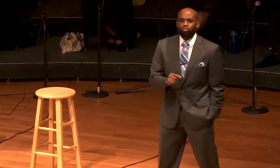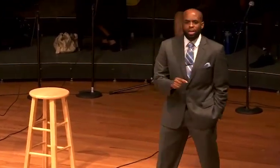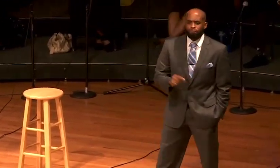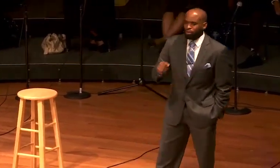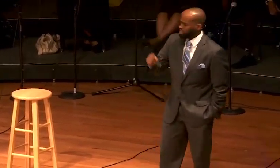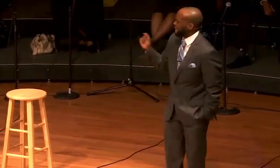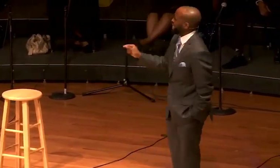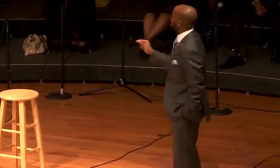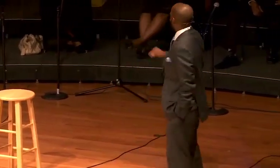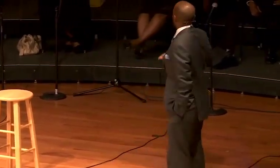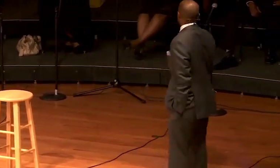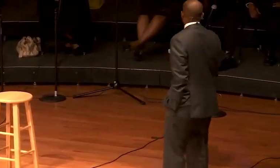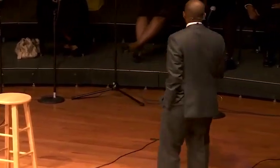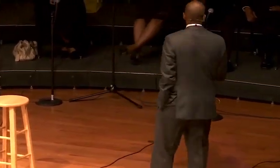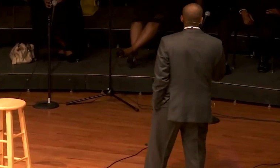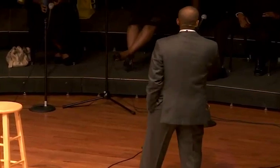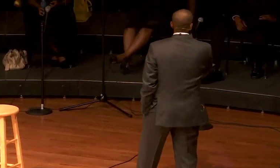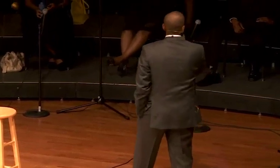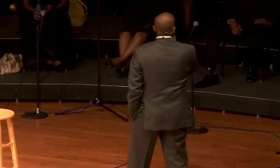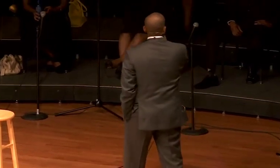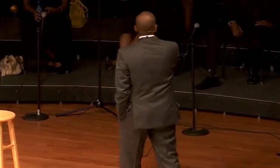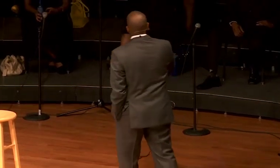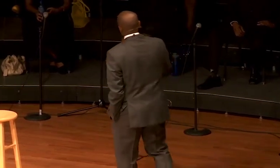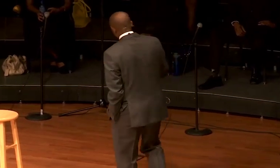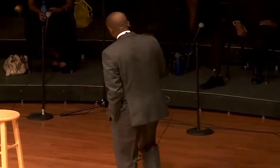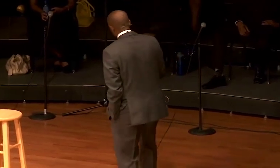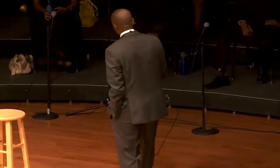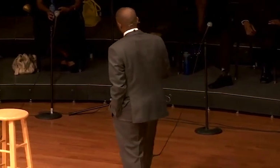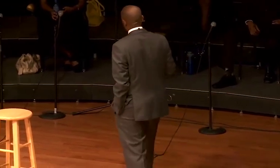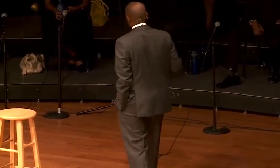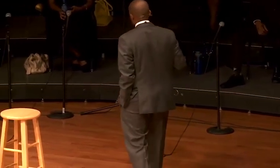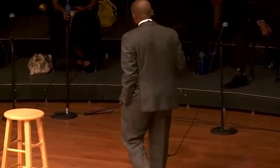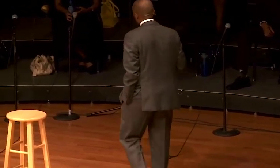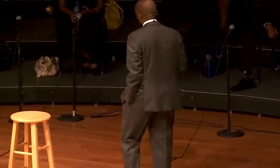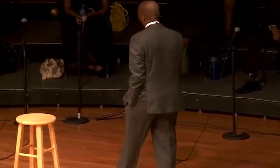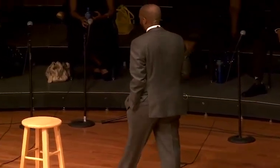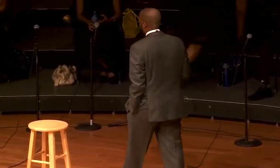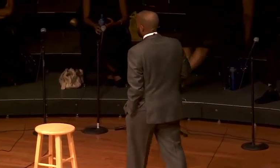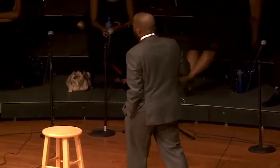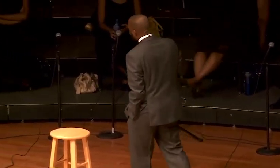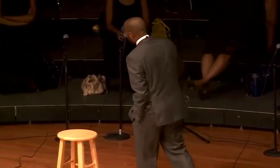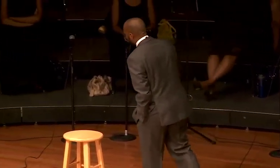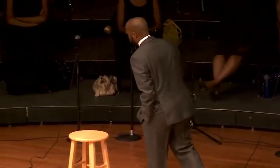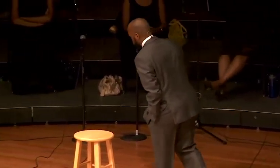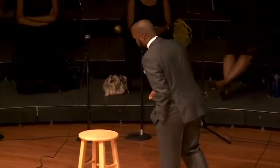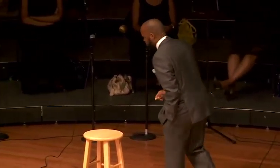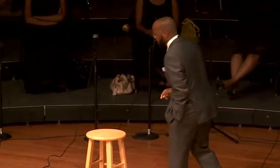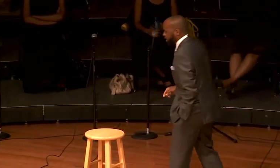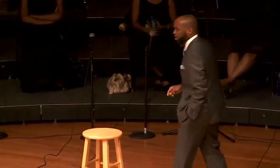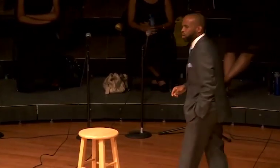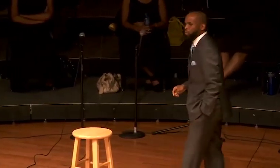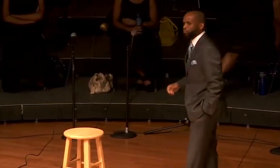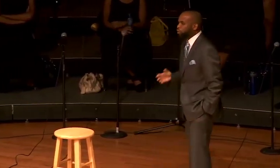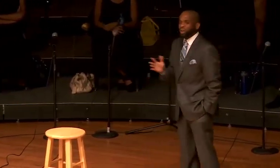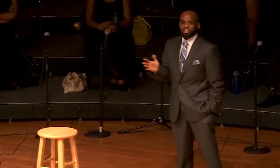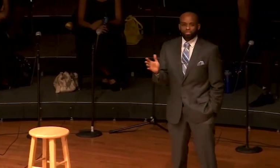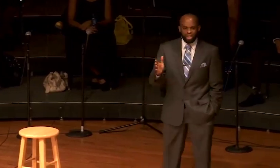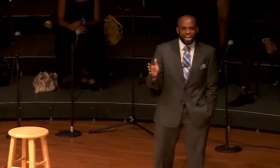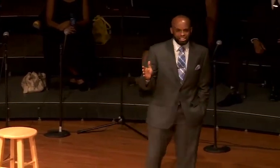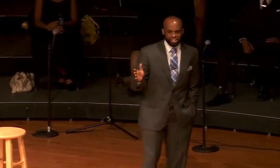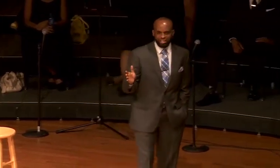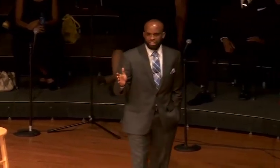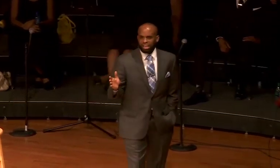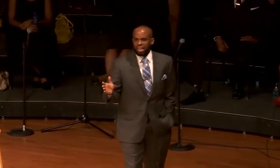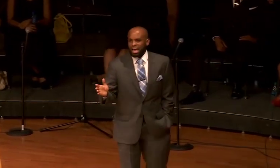But this is where verse 8 steps in, and it attempts to set us up for a great story void